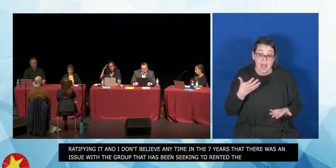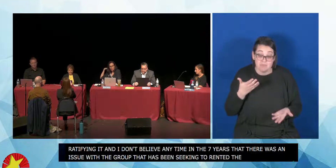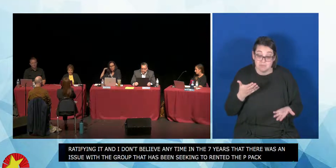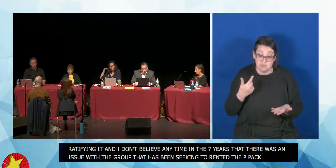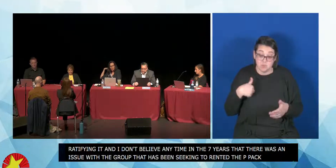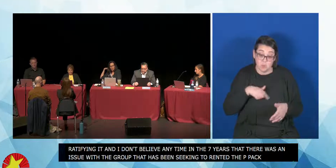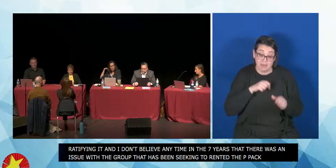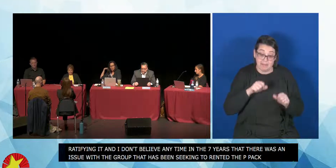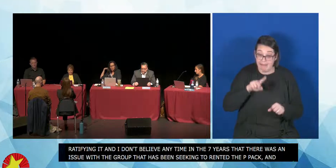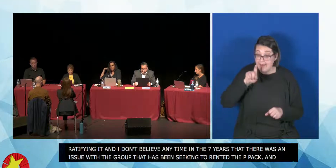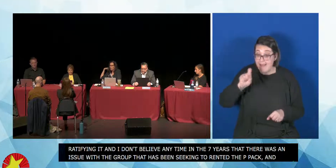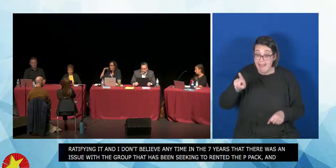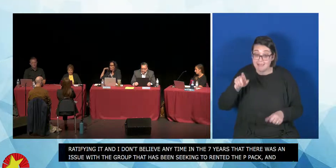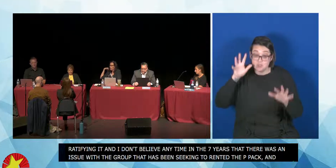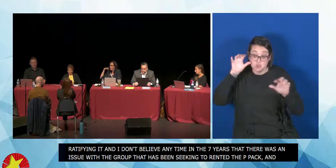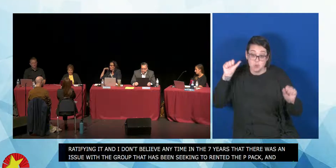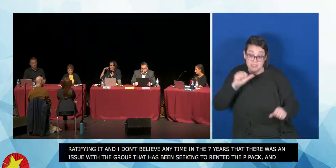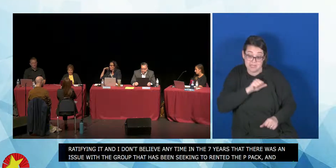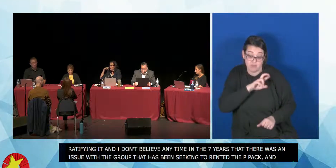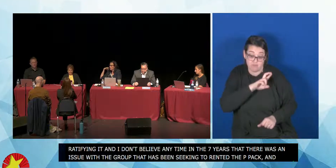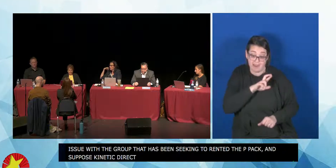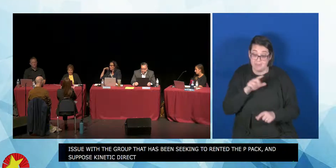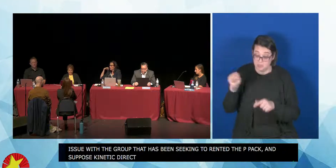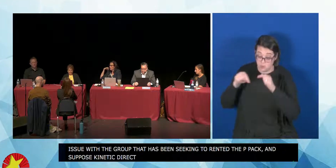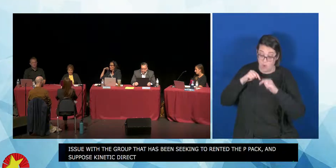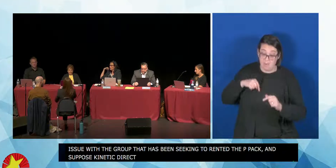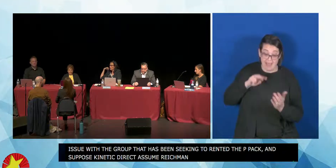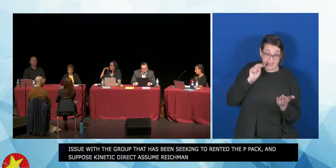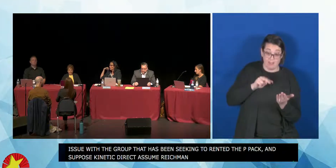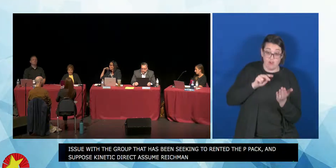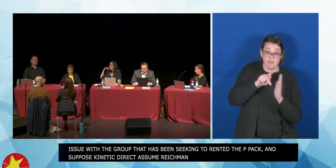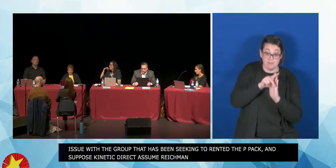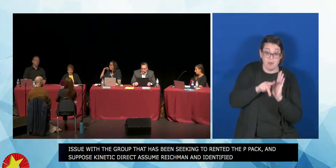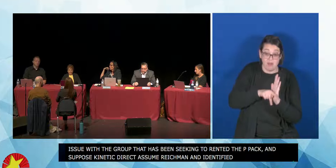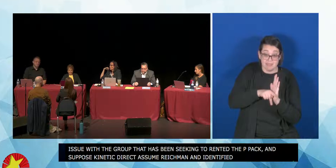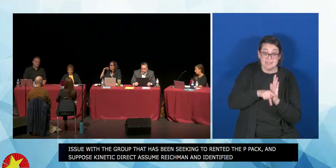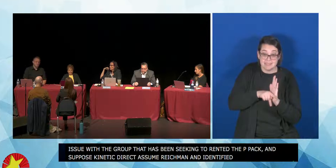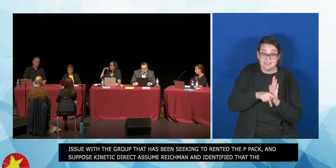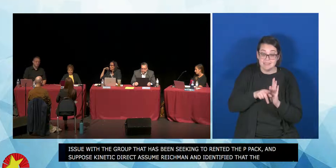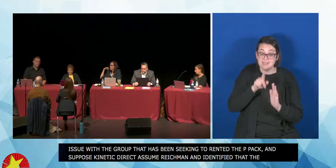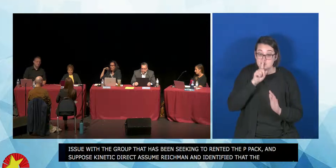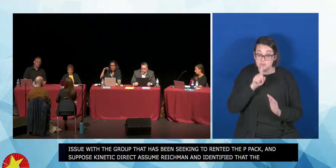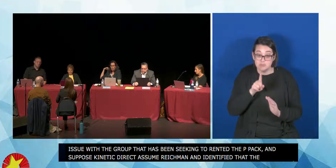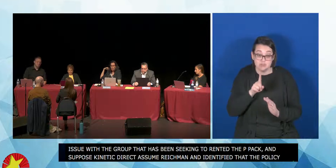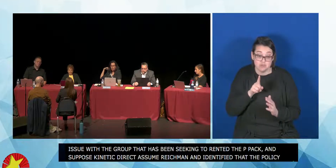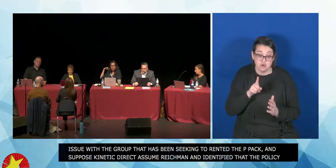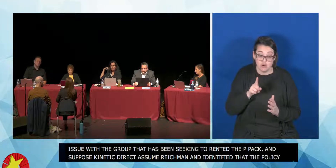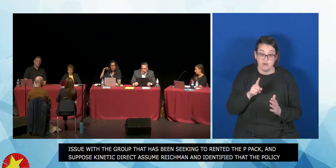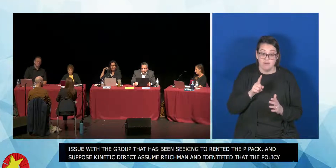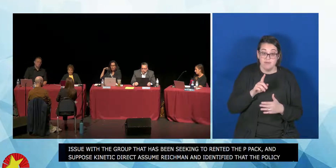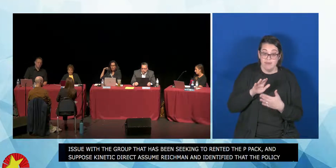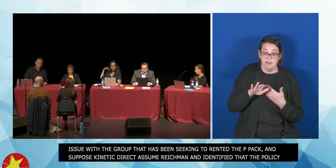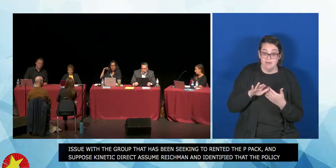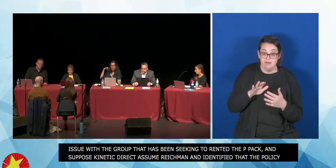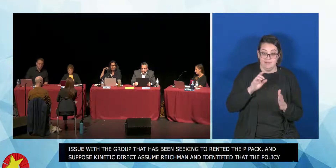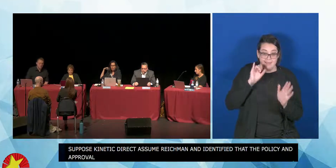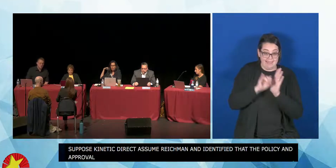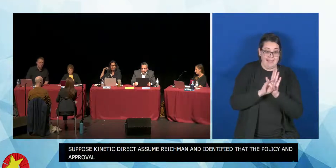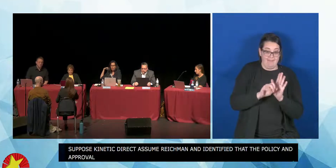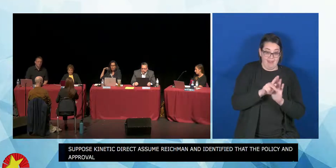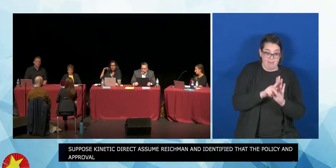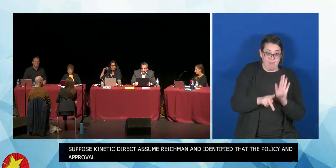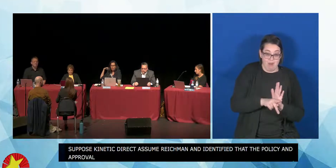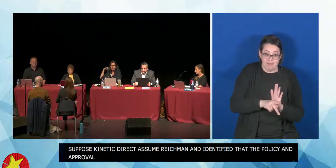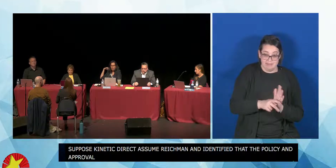back and verify that the policies indeed require board approval for renting to outside groups. I'm not sure if they do, or if just it's